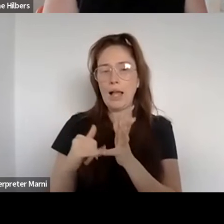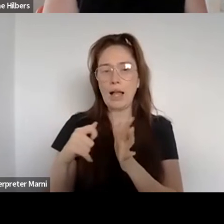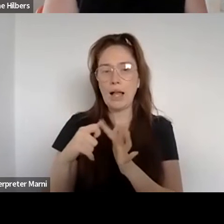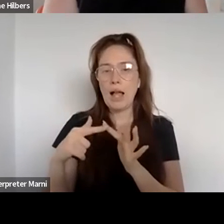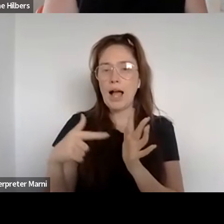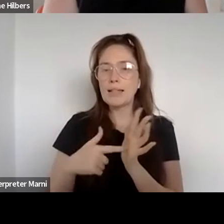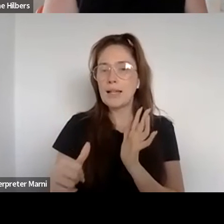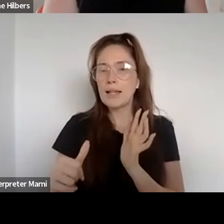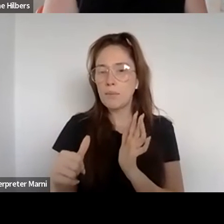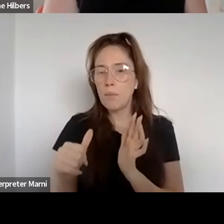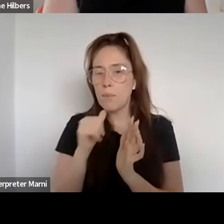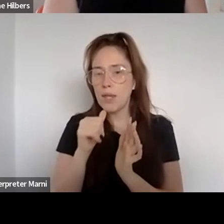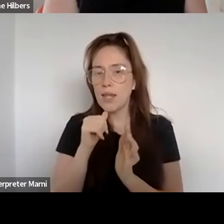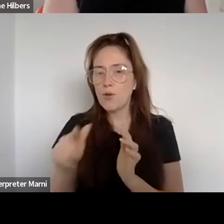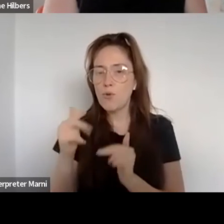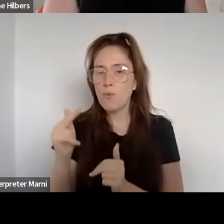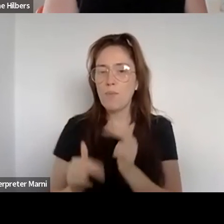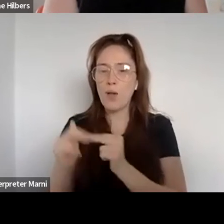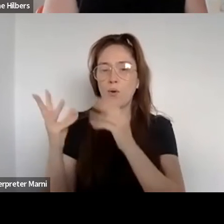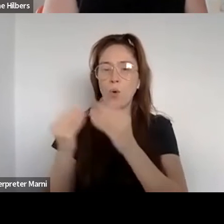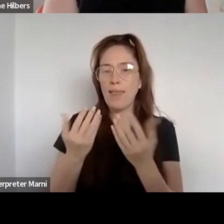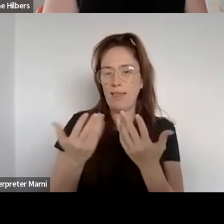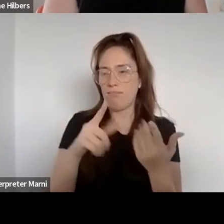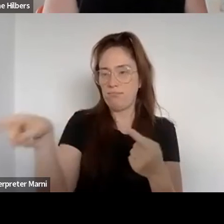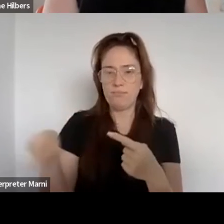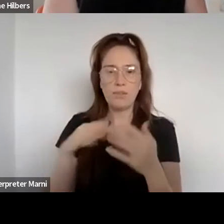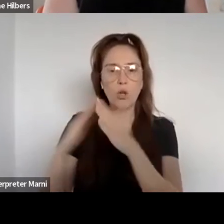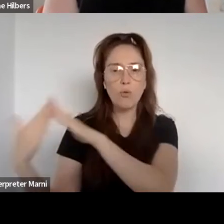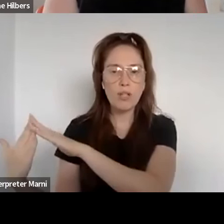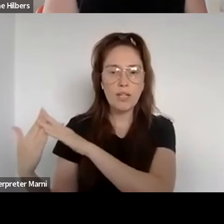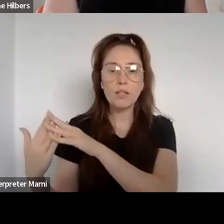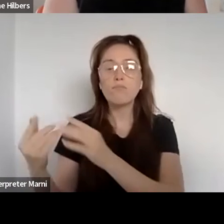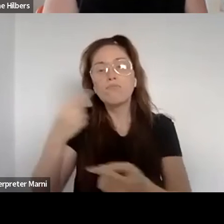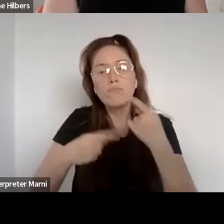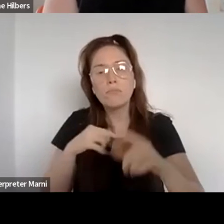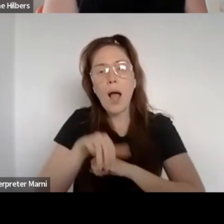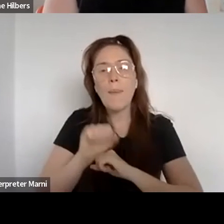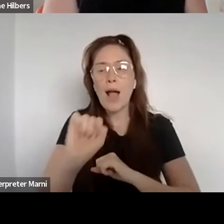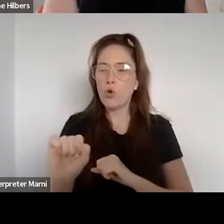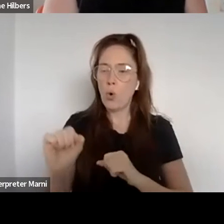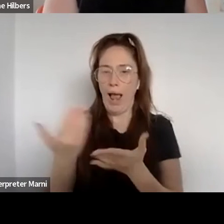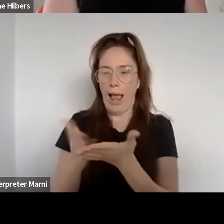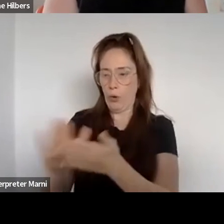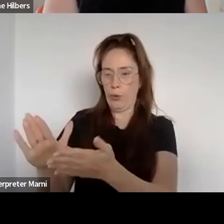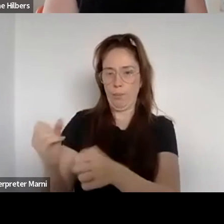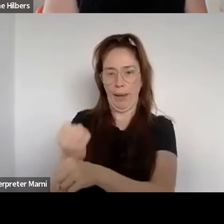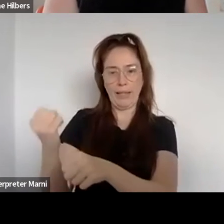beer that you built together with the communities, and tell us a little bit more about the actual crafting of that.